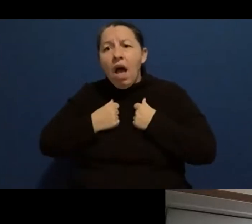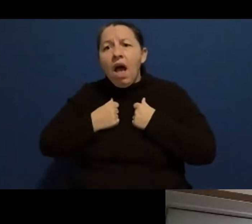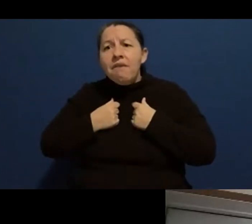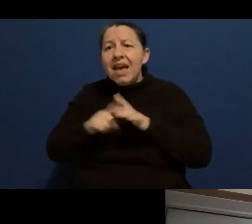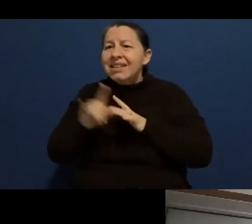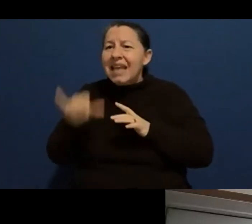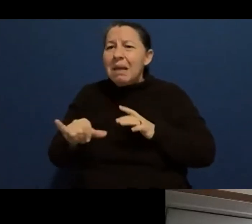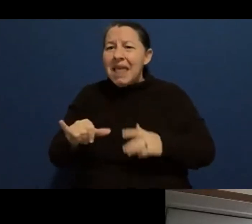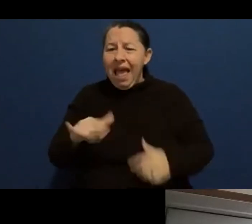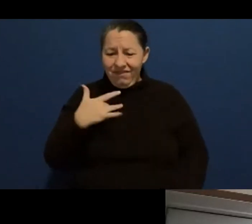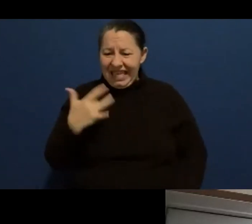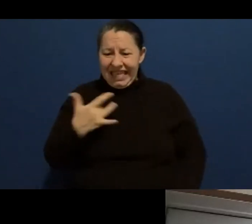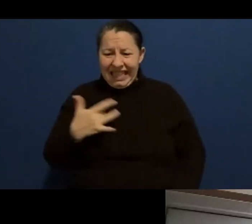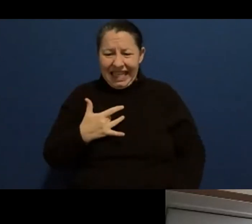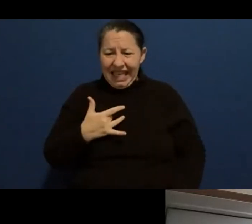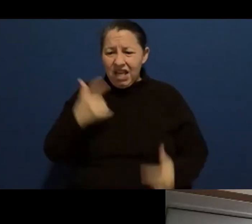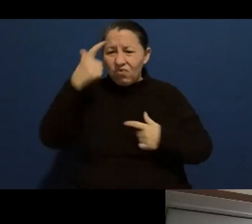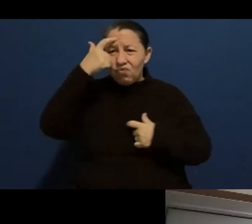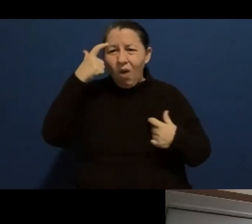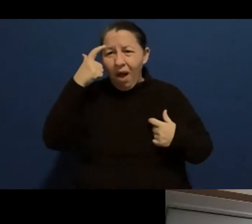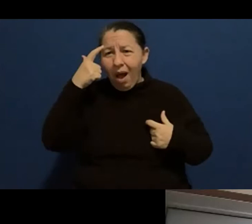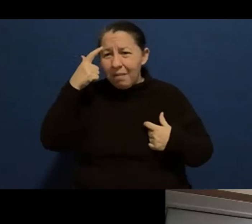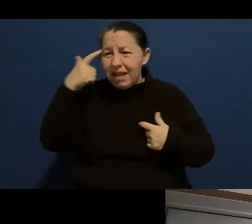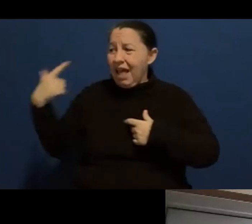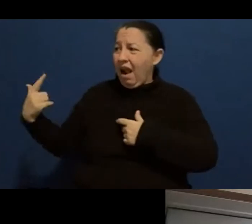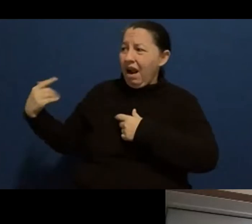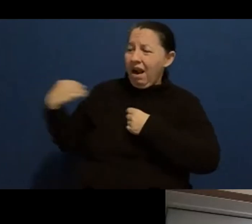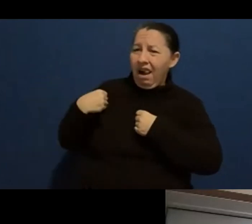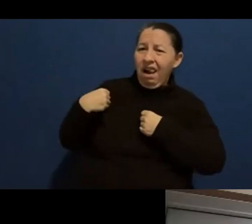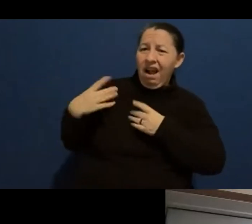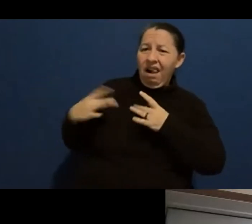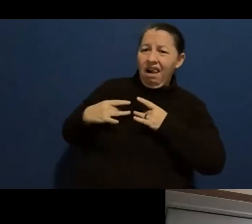feeling of trauma. And I told him